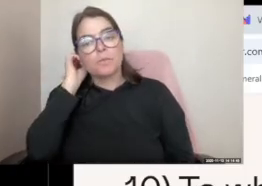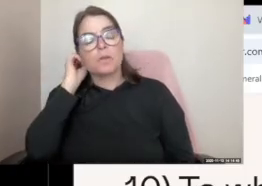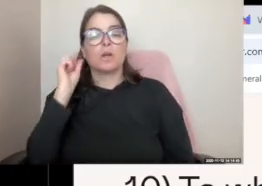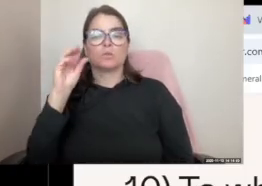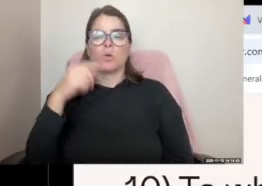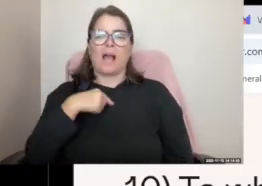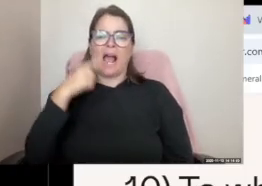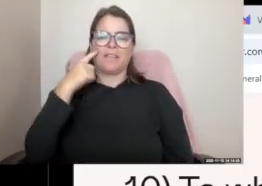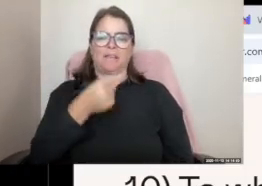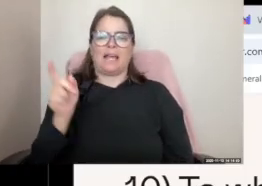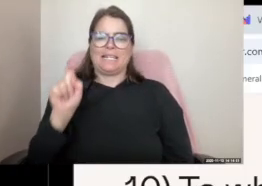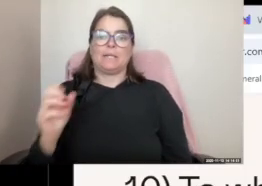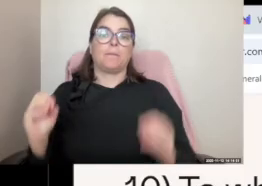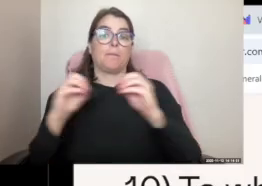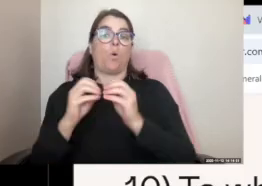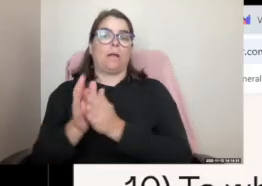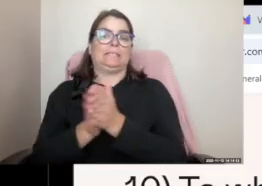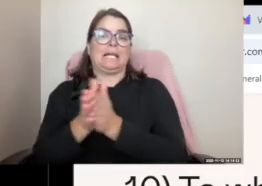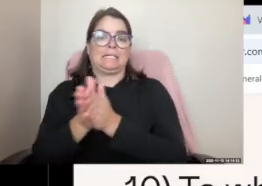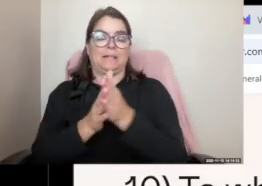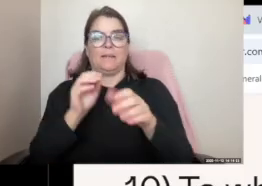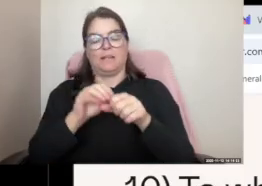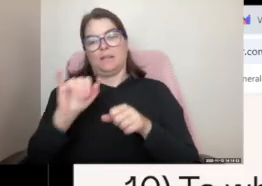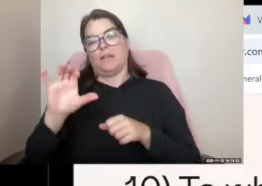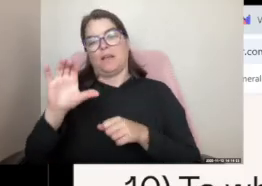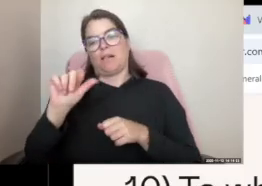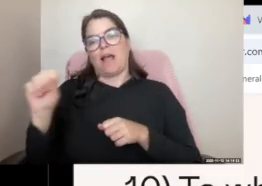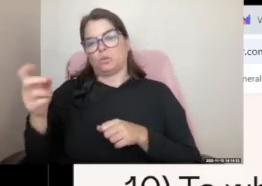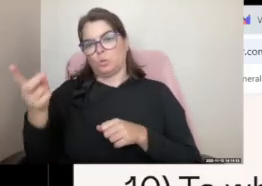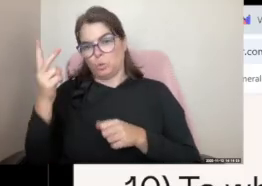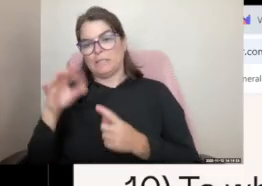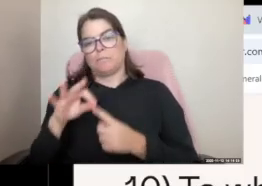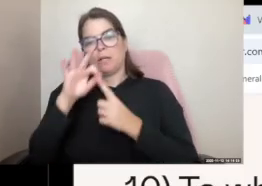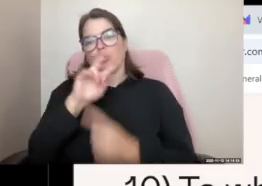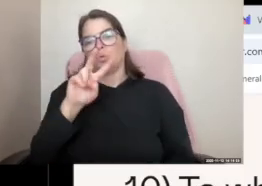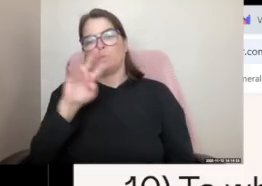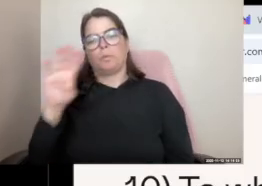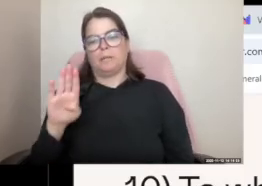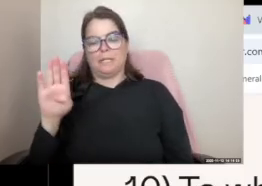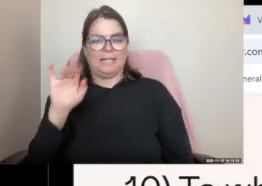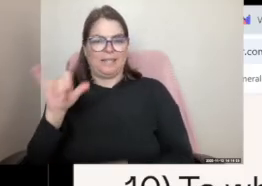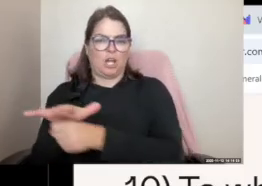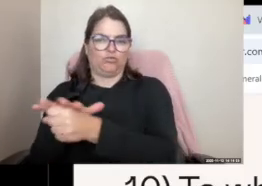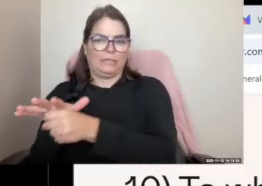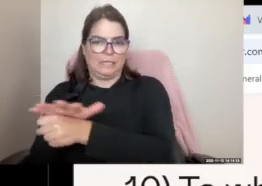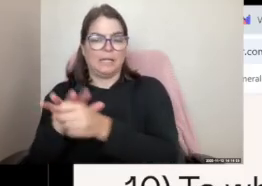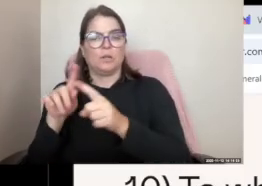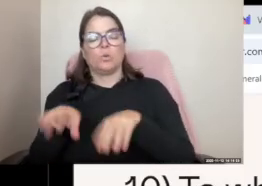even fewer trusted, what, small fleets looked at as trusted vehicles available for them in those lower